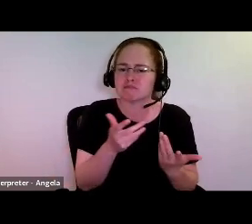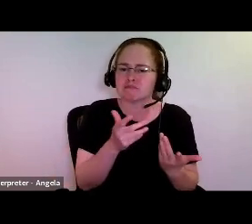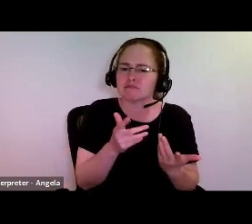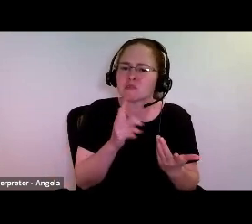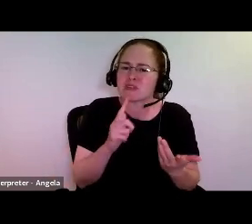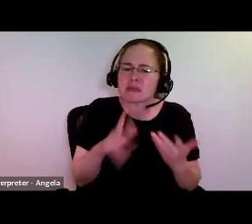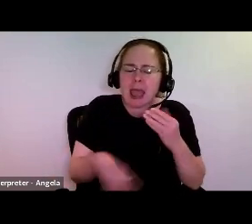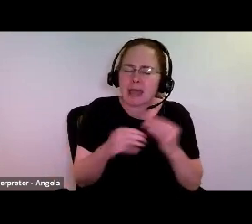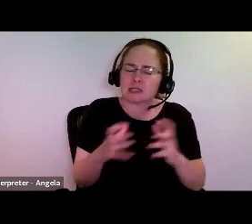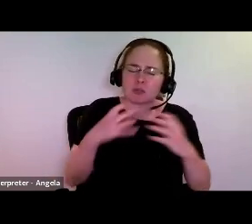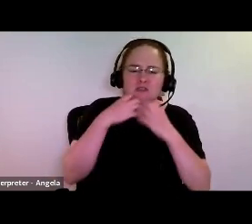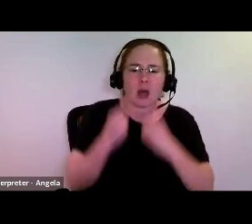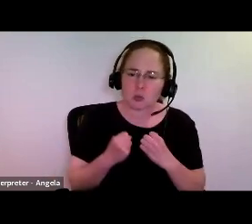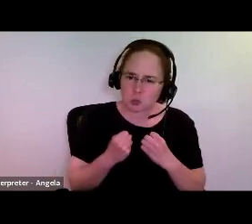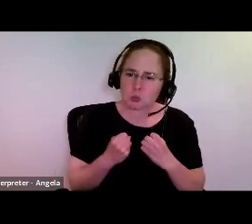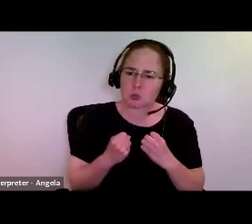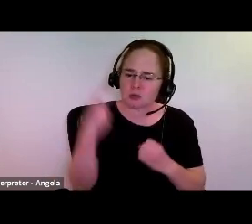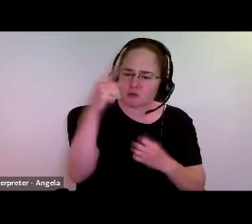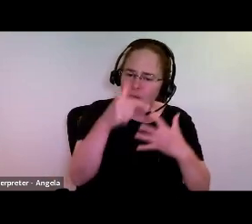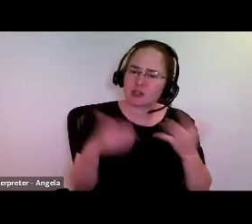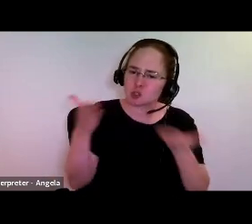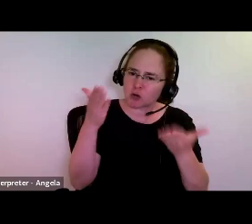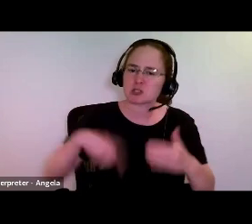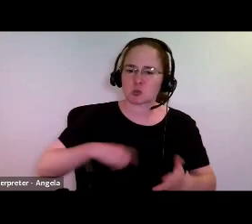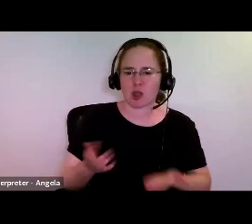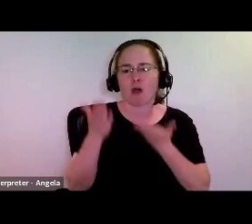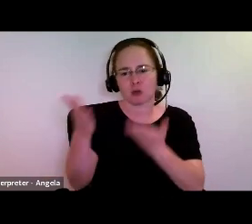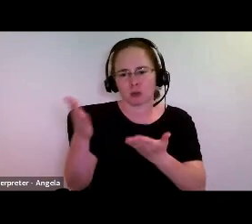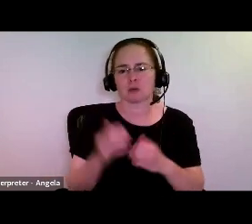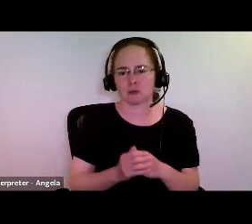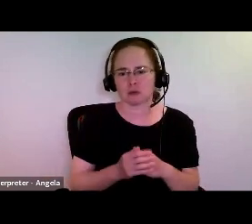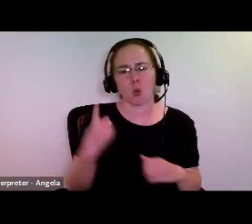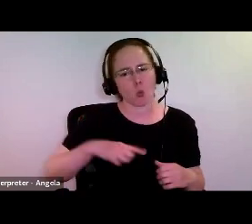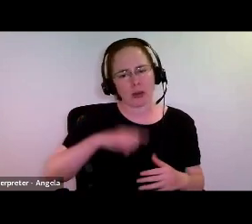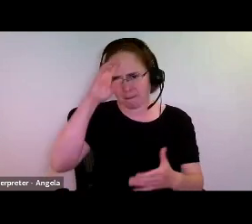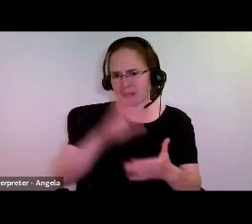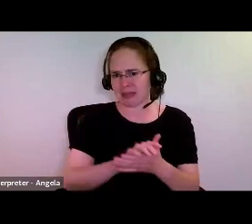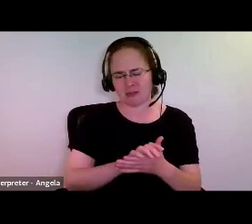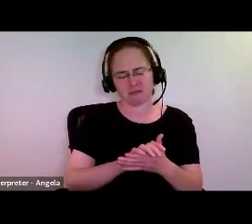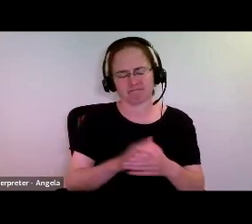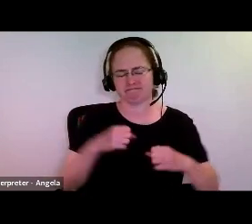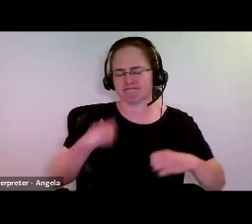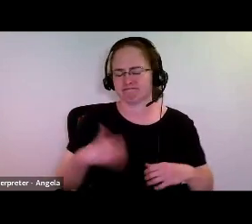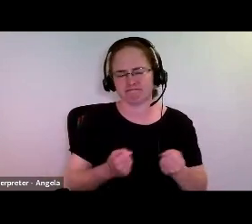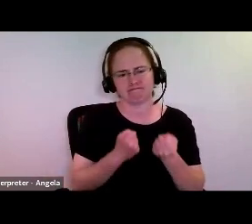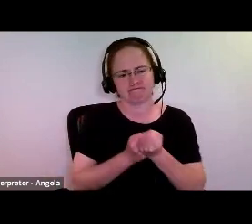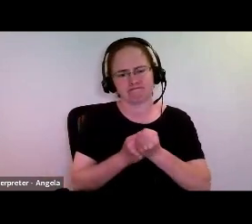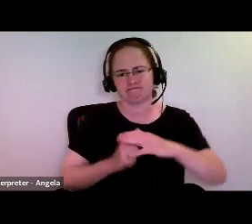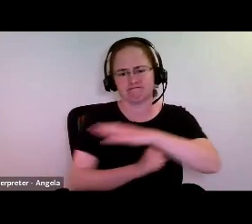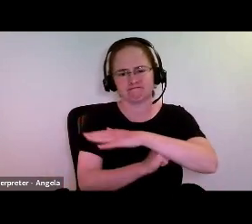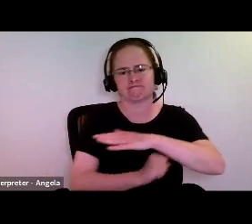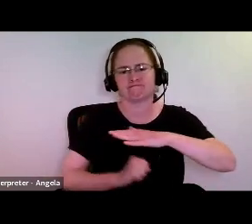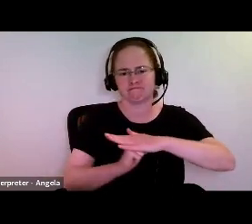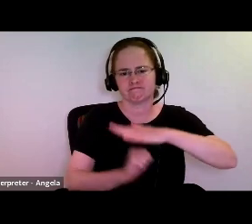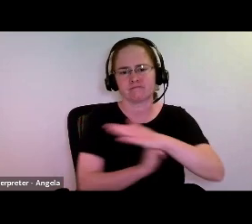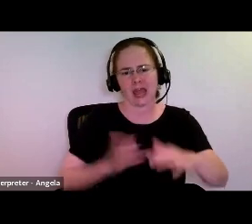much value to the services that we have to offer. We believe in it. It's the core of our work at Tennessee